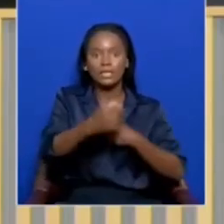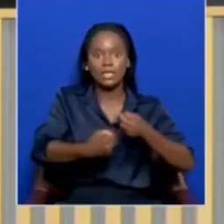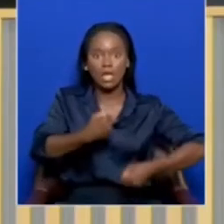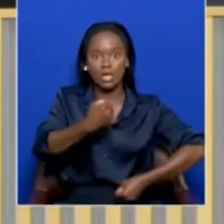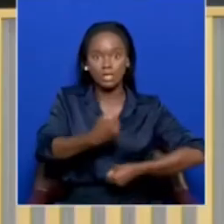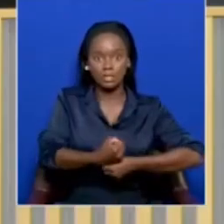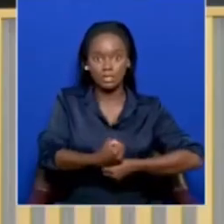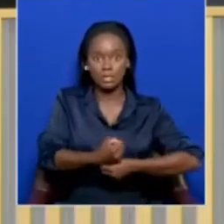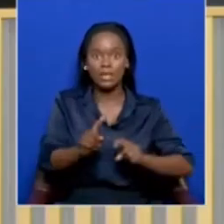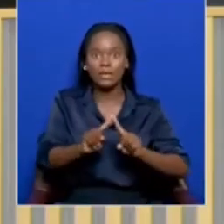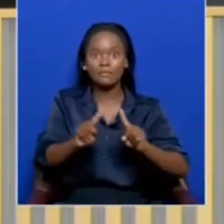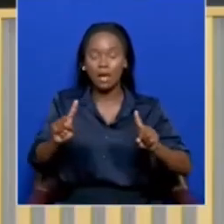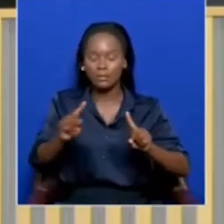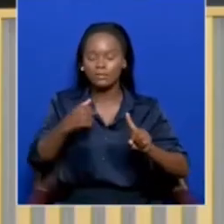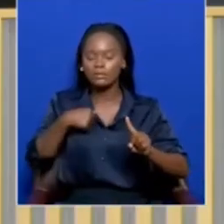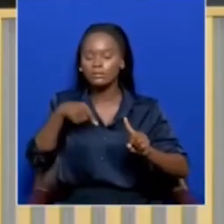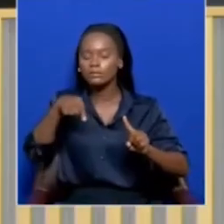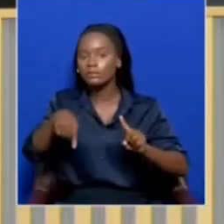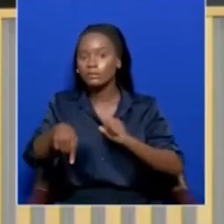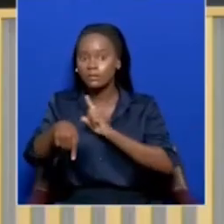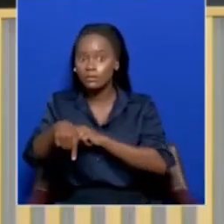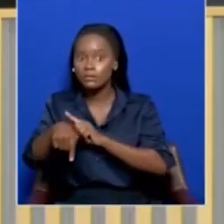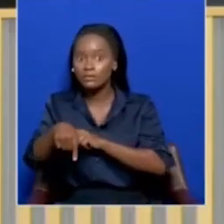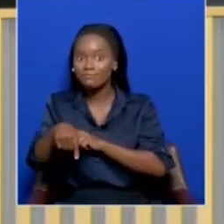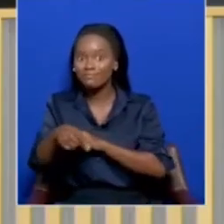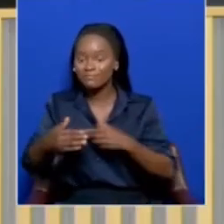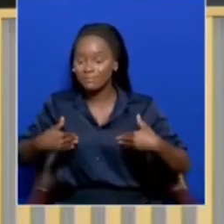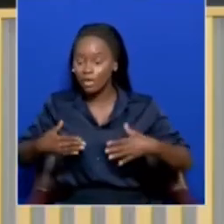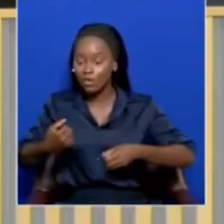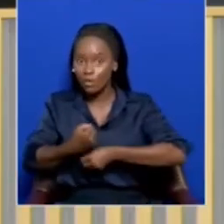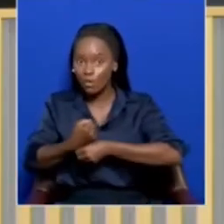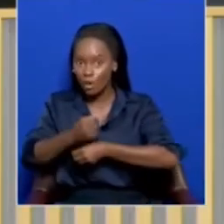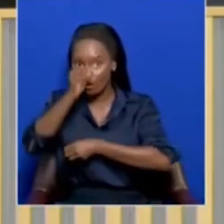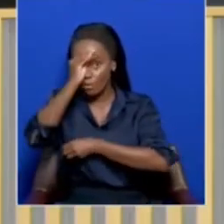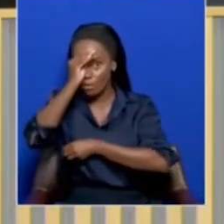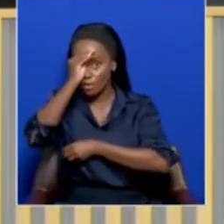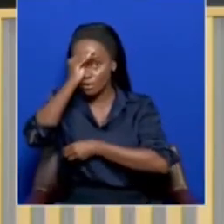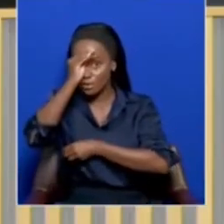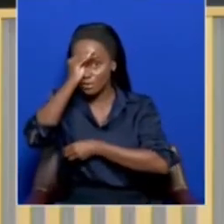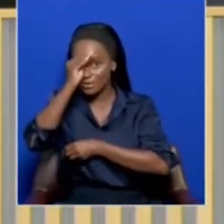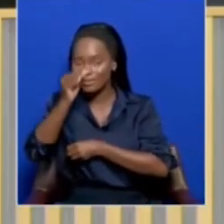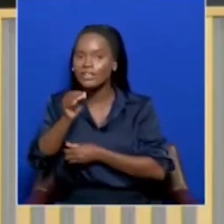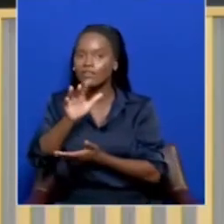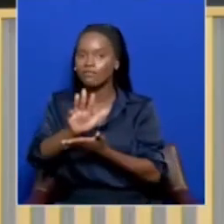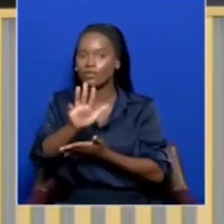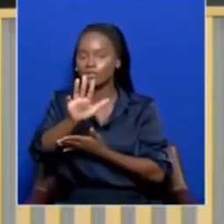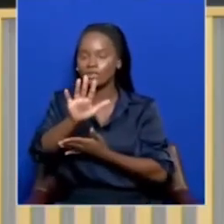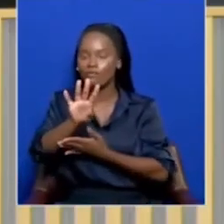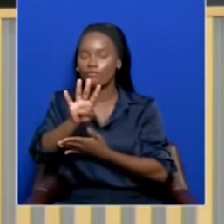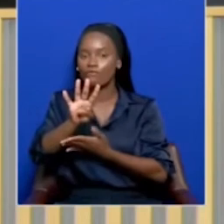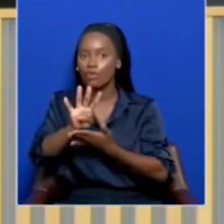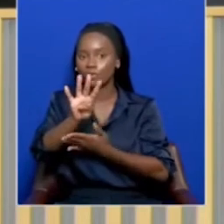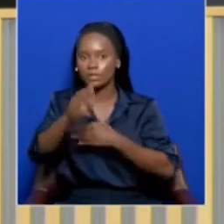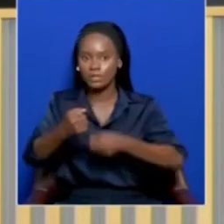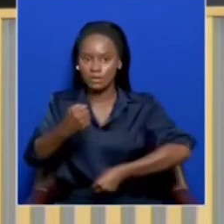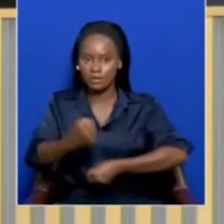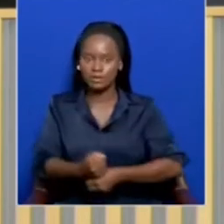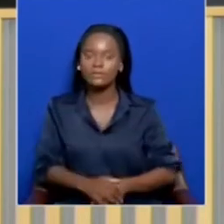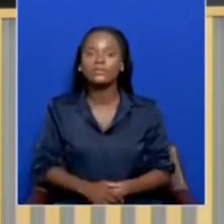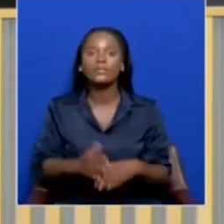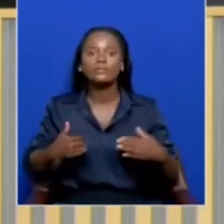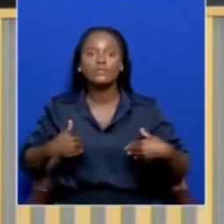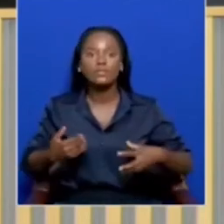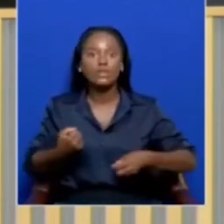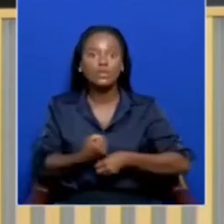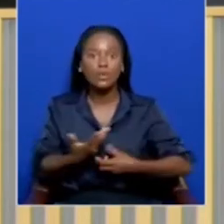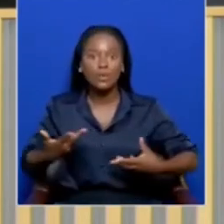I started my career in the SNDF, whereby I joined the SA Army Intelligence in the year